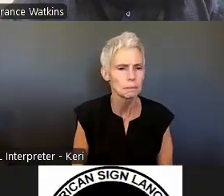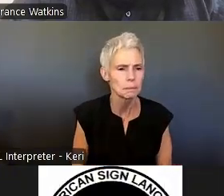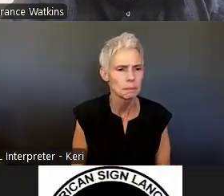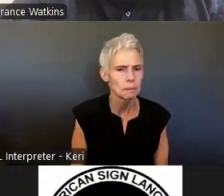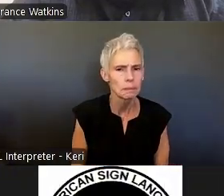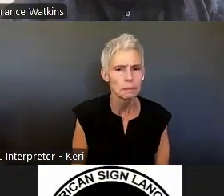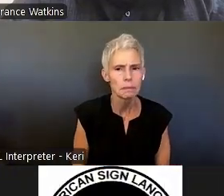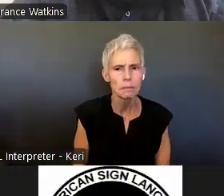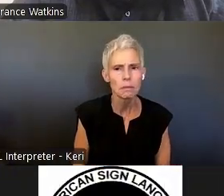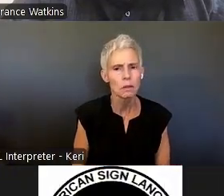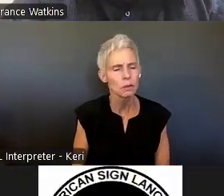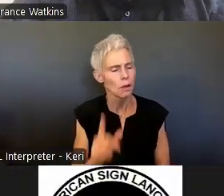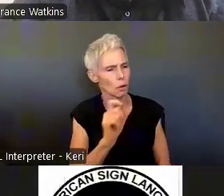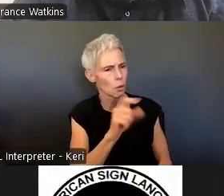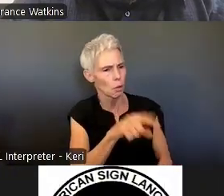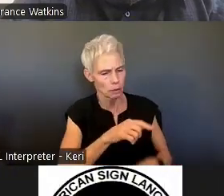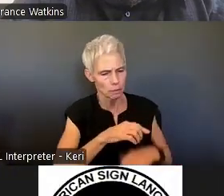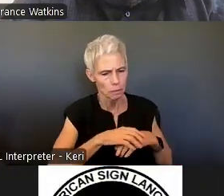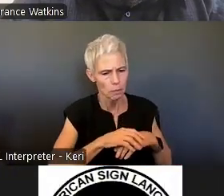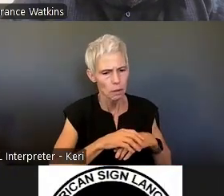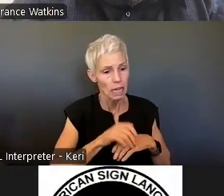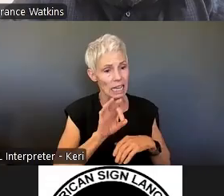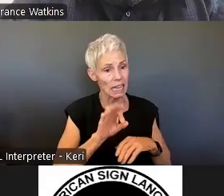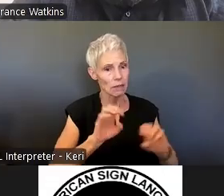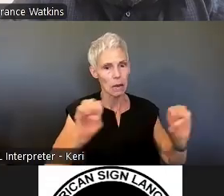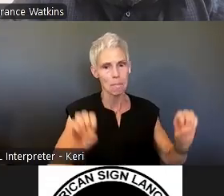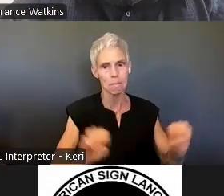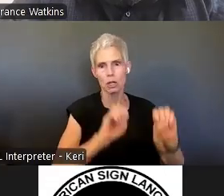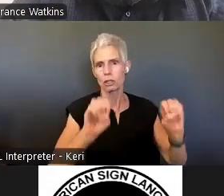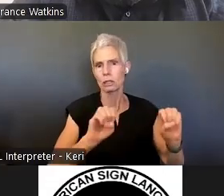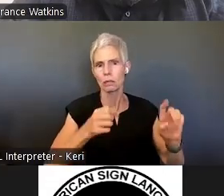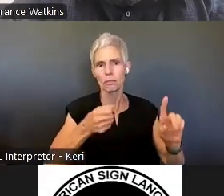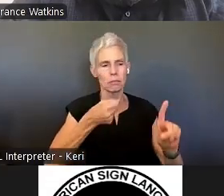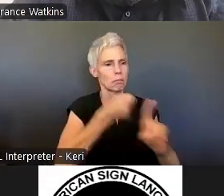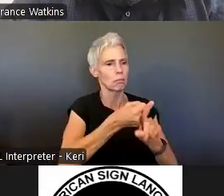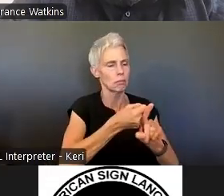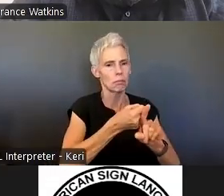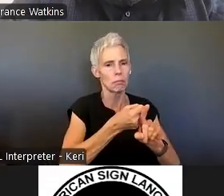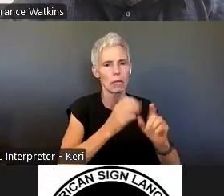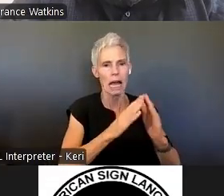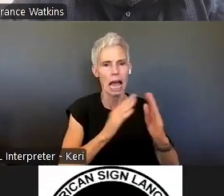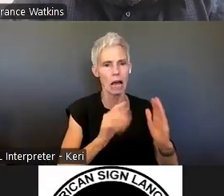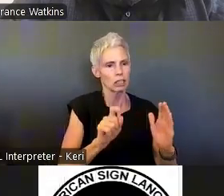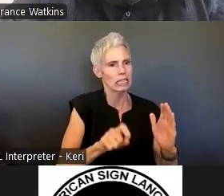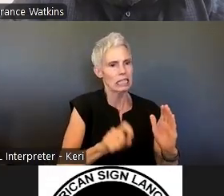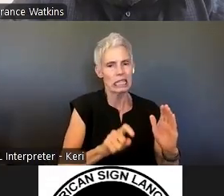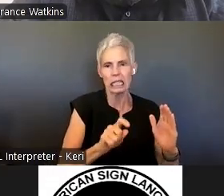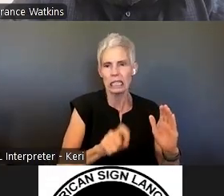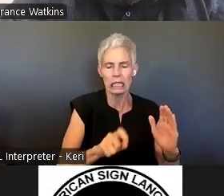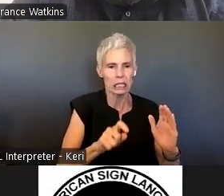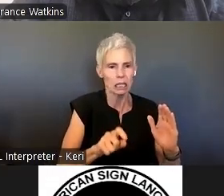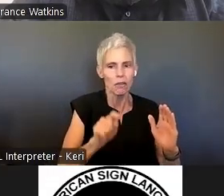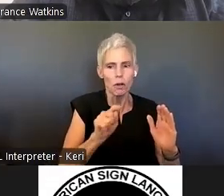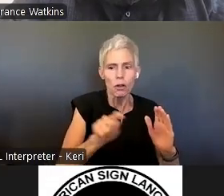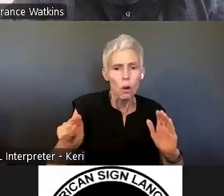Laura, I have a question. If there's an emergency housing needed for, say, people with